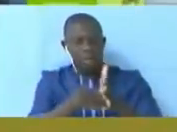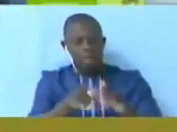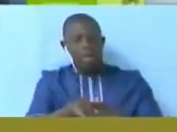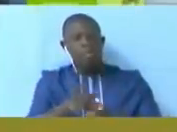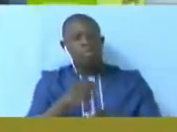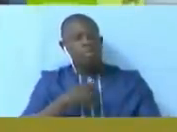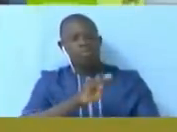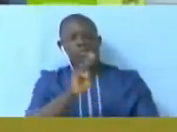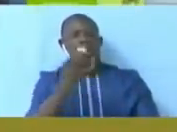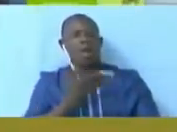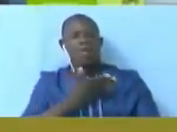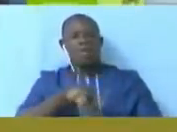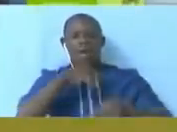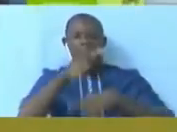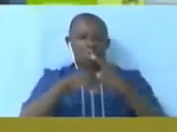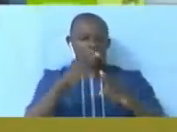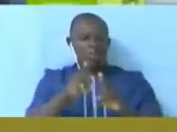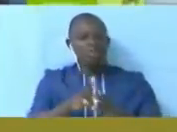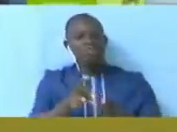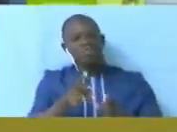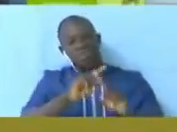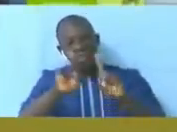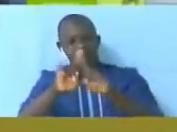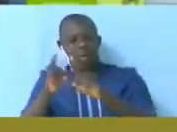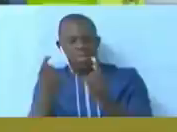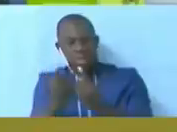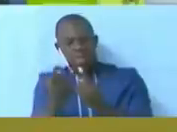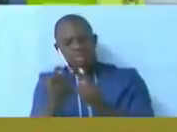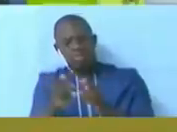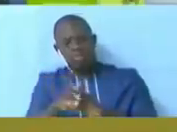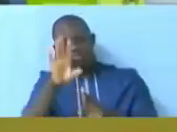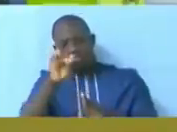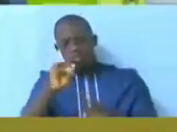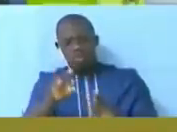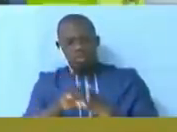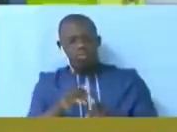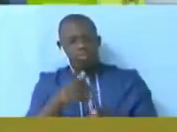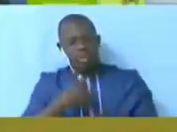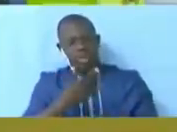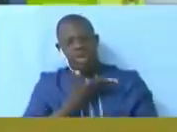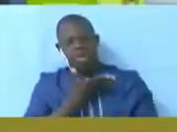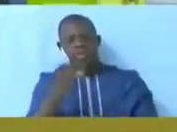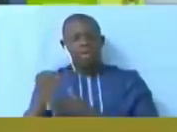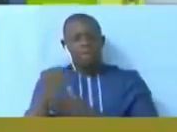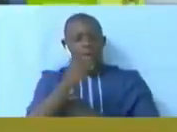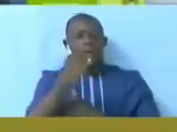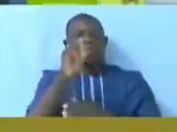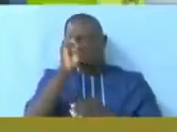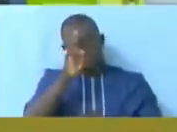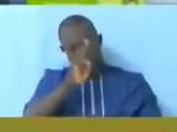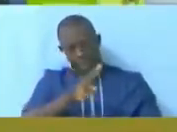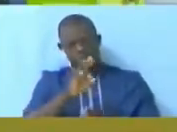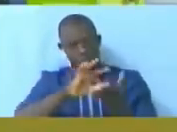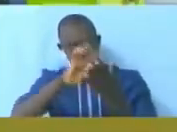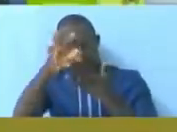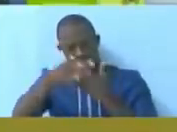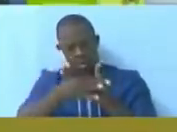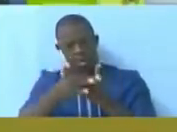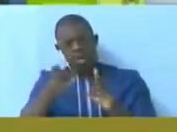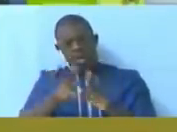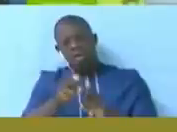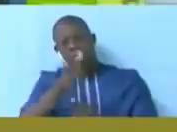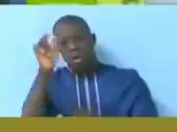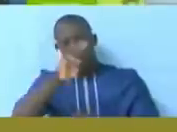it, I have a power to transfer it to the court having jurisdiction.